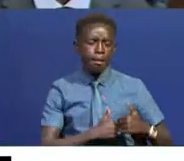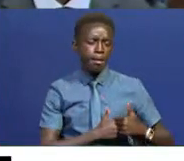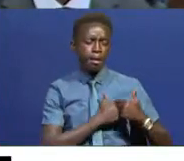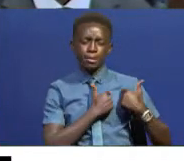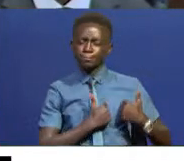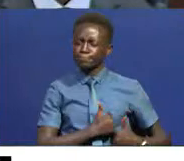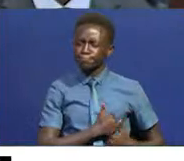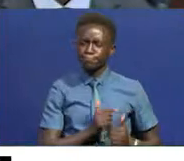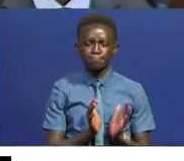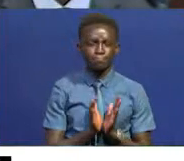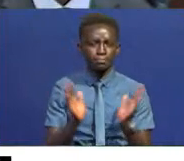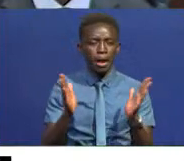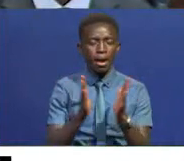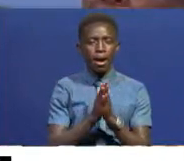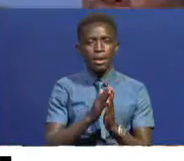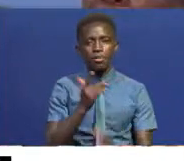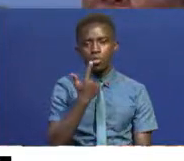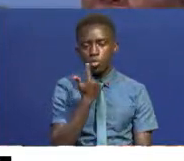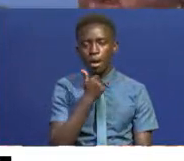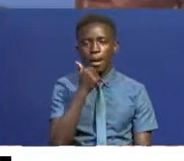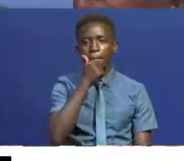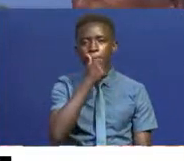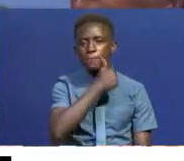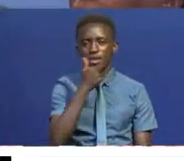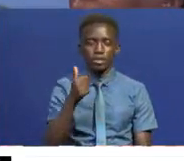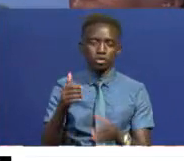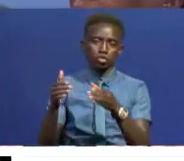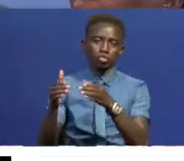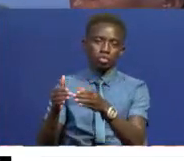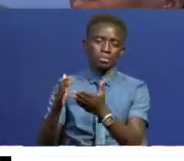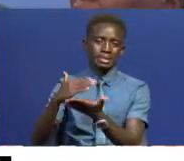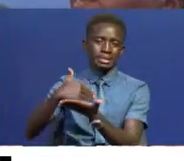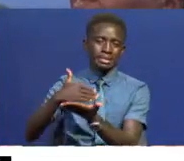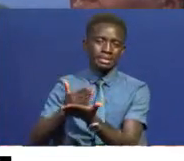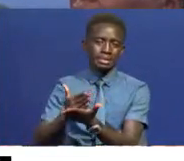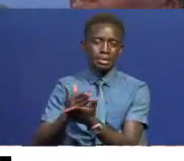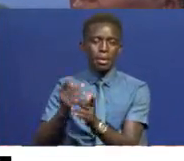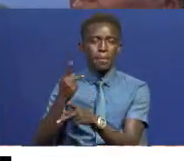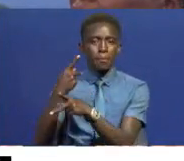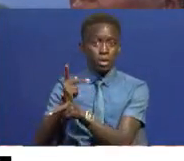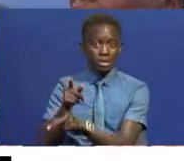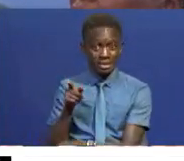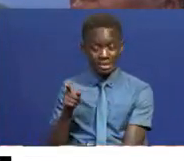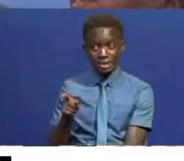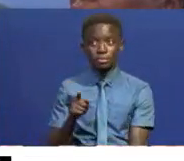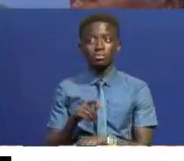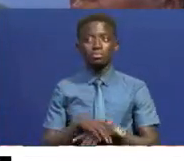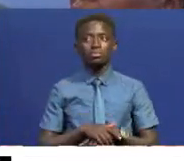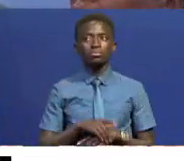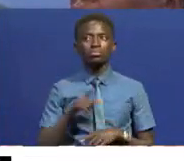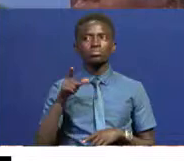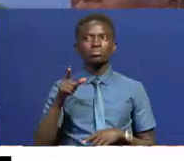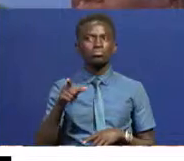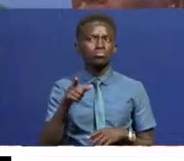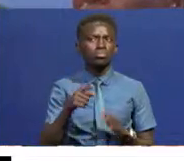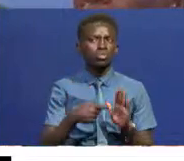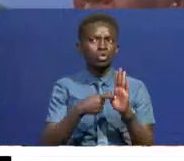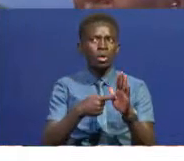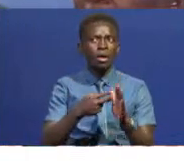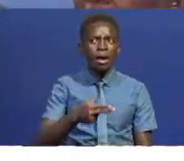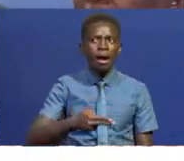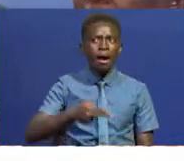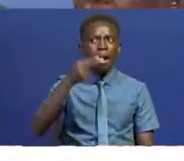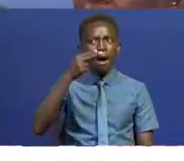sector productivity. A public sector characterized by high efficiency,